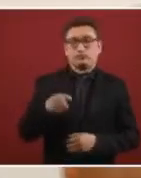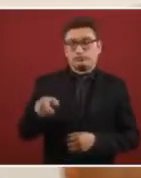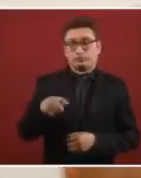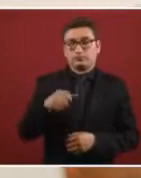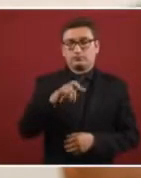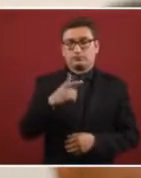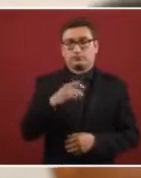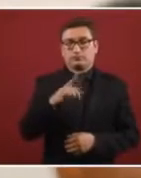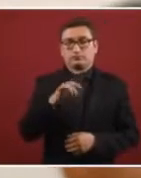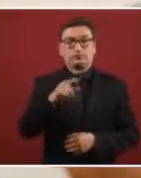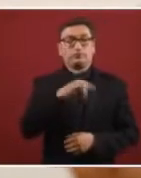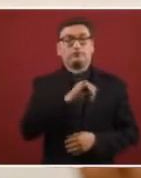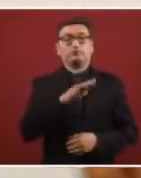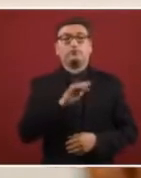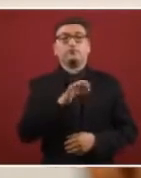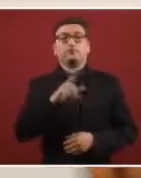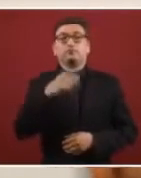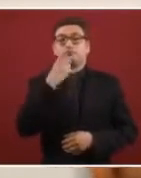Isabel Miranda told